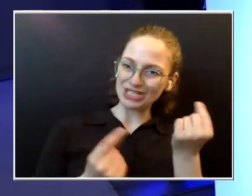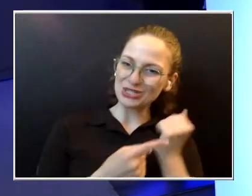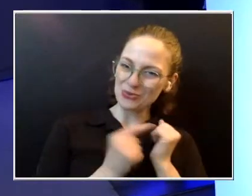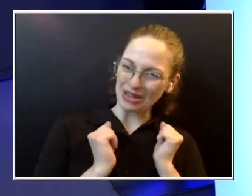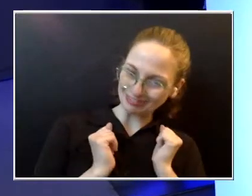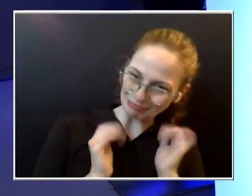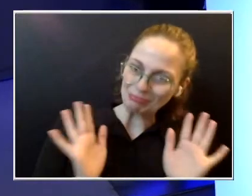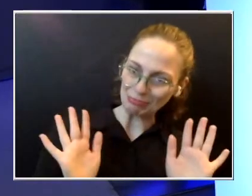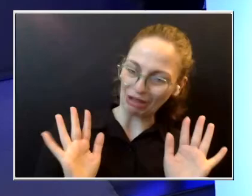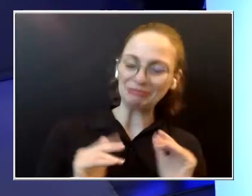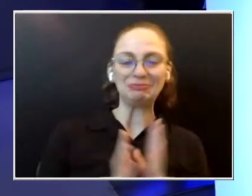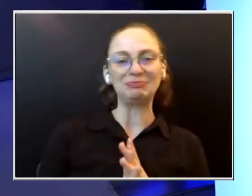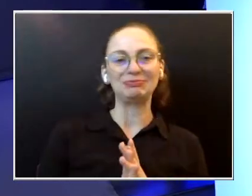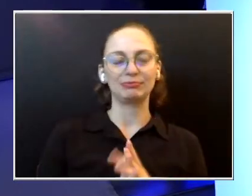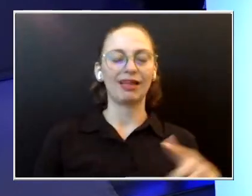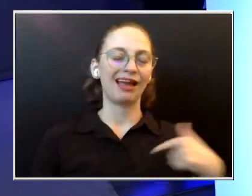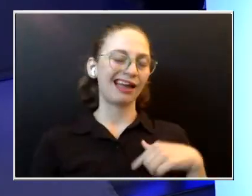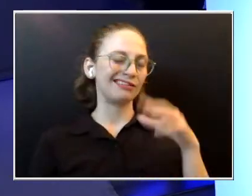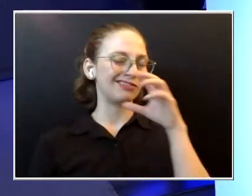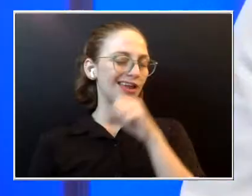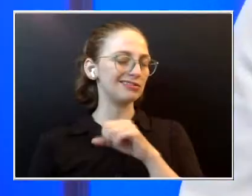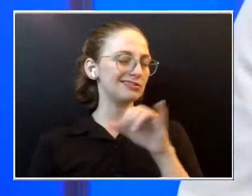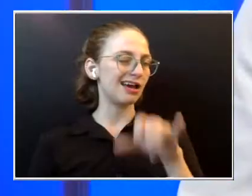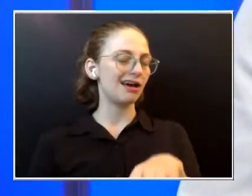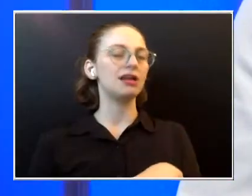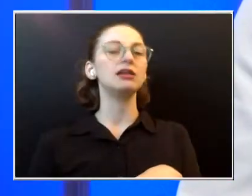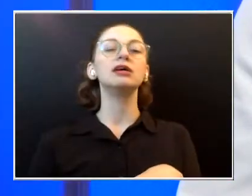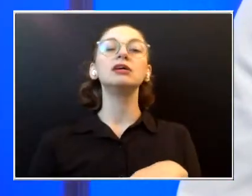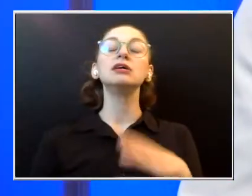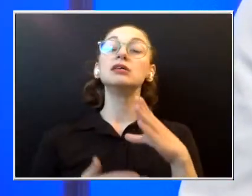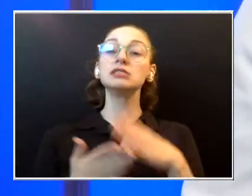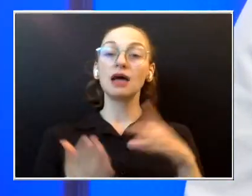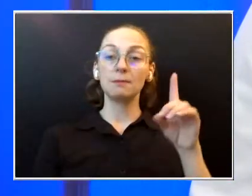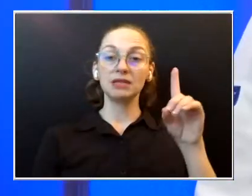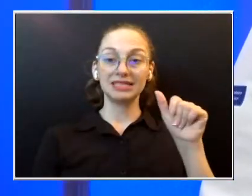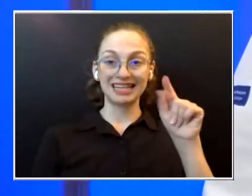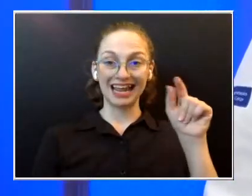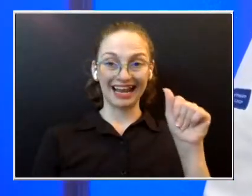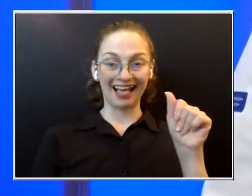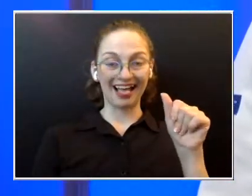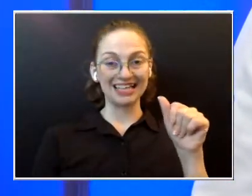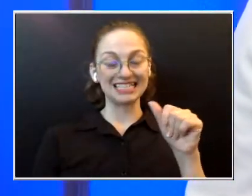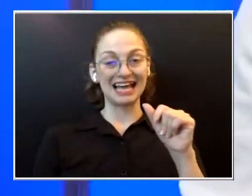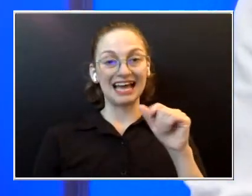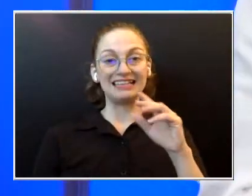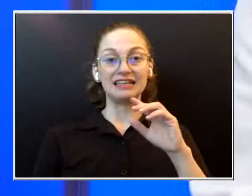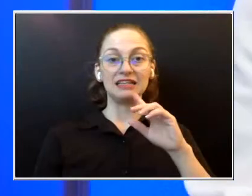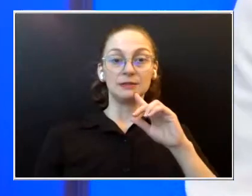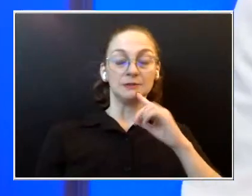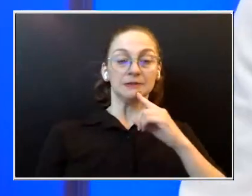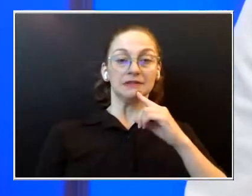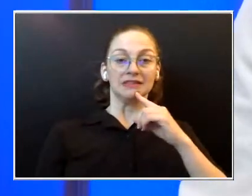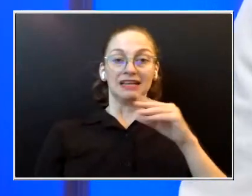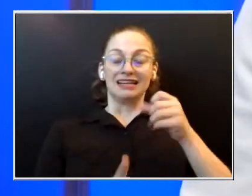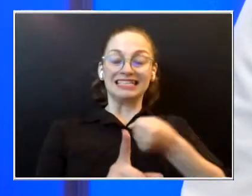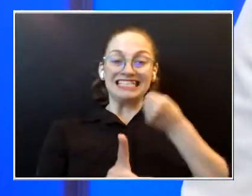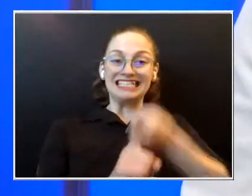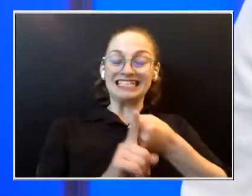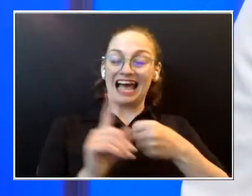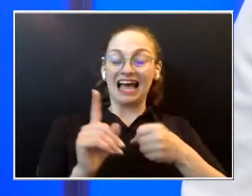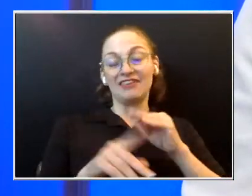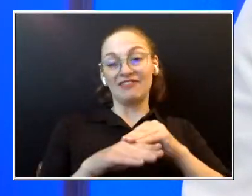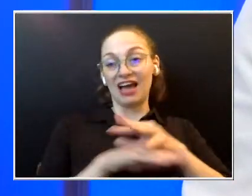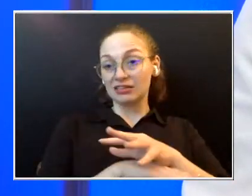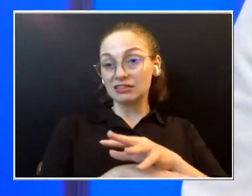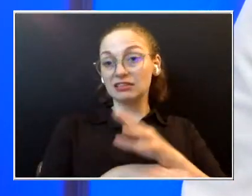guessed that the way you talk. And there's some data that actually the acute side effect of protons can actually be worse than conventional radiation. So that sunburn reaction we think about